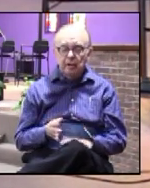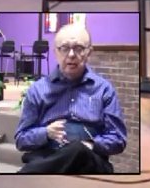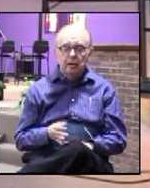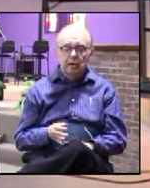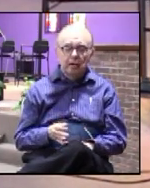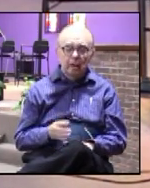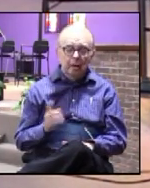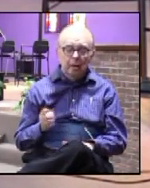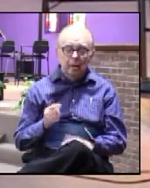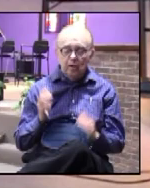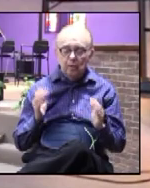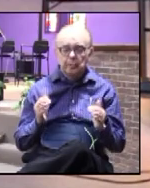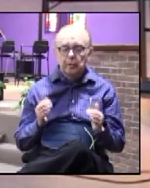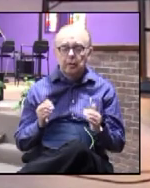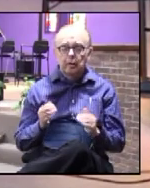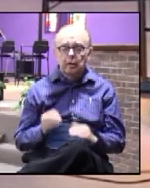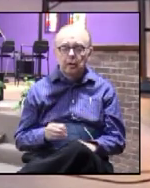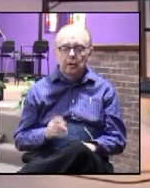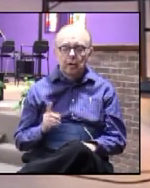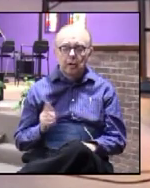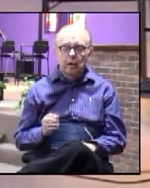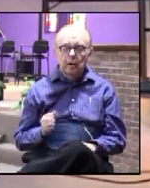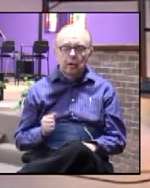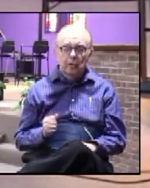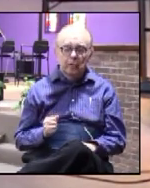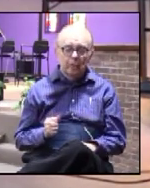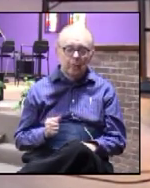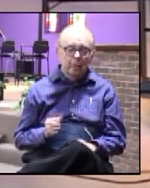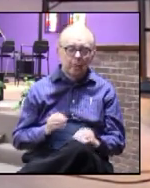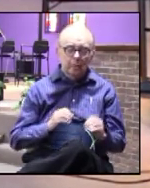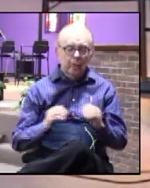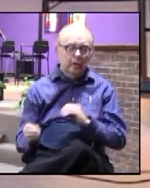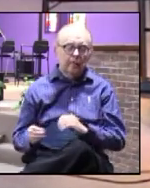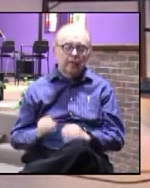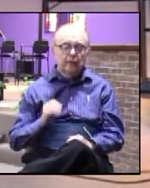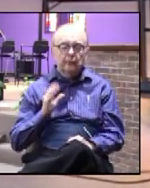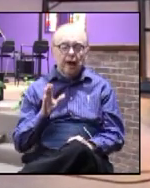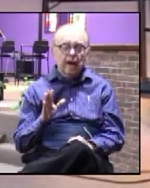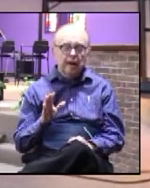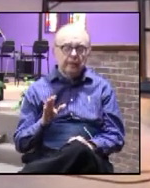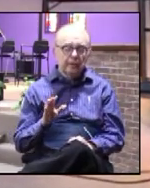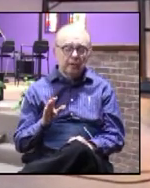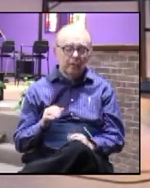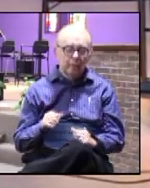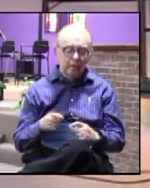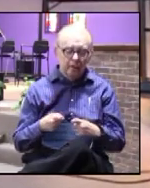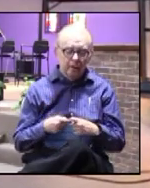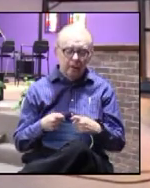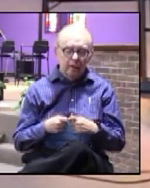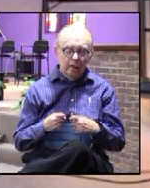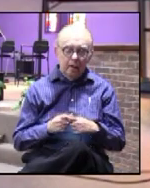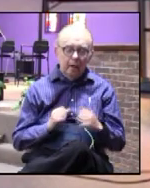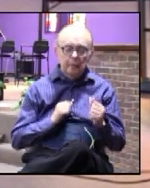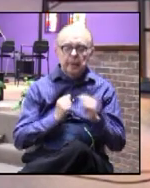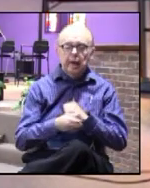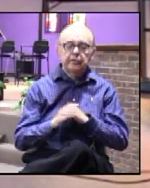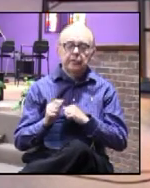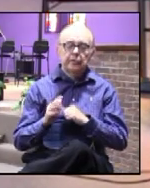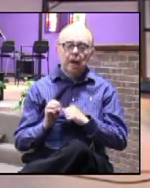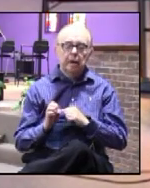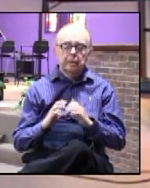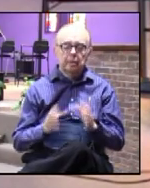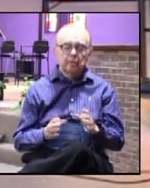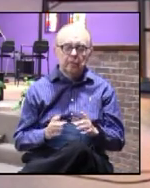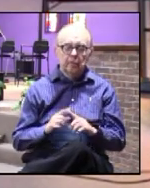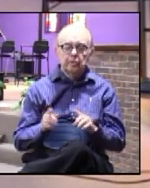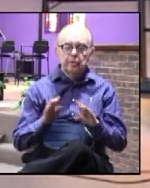And their only hope was to be transported 5 miles past this ice pack to the